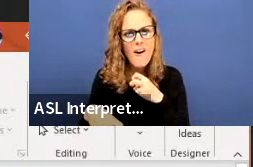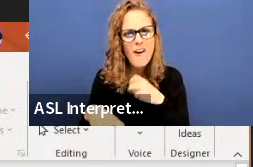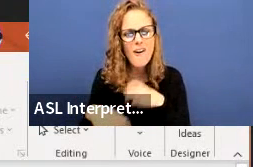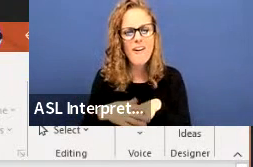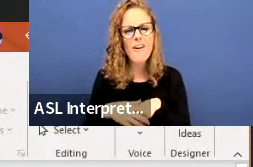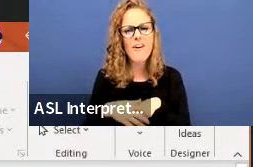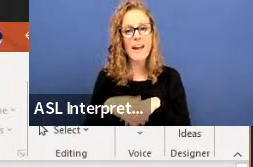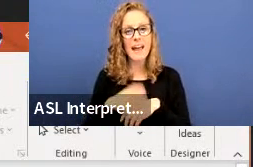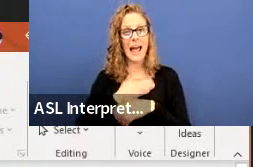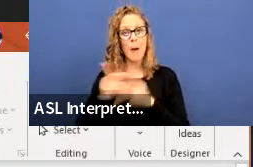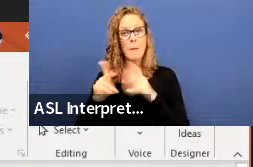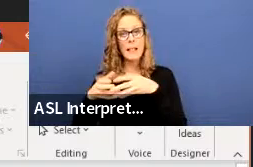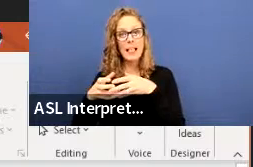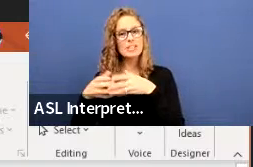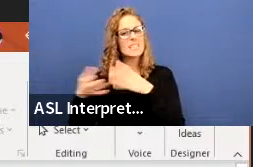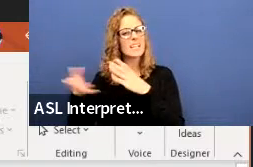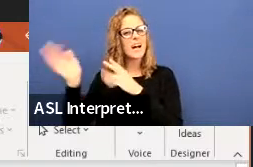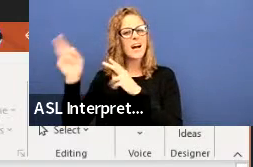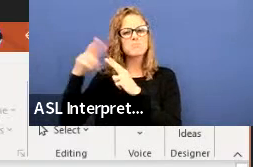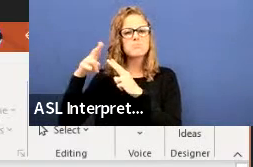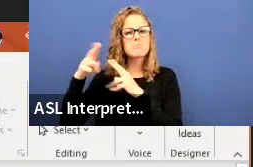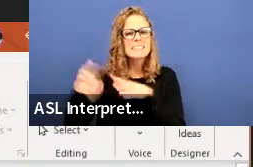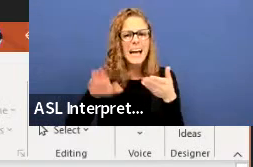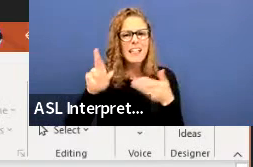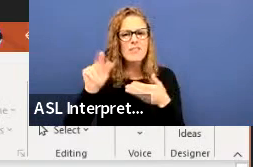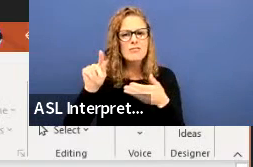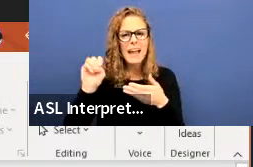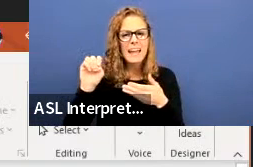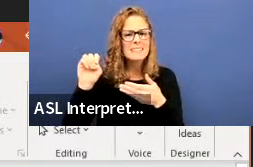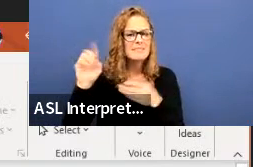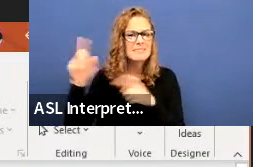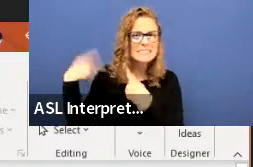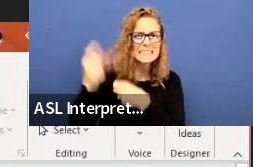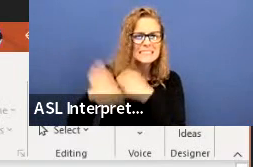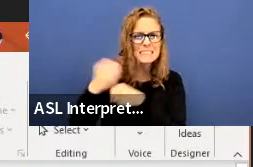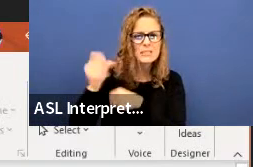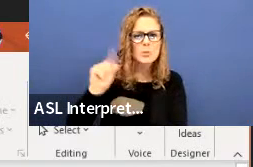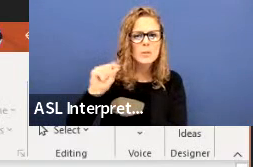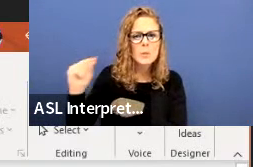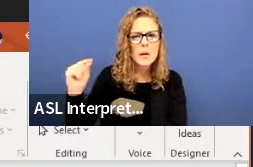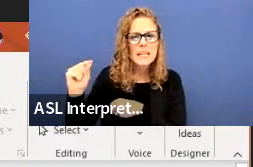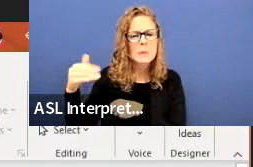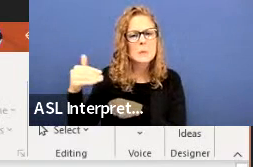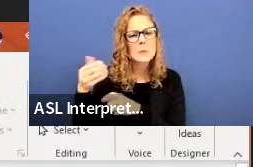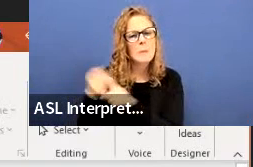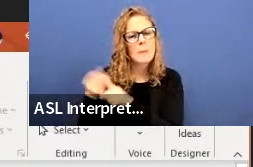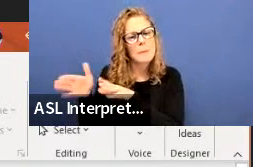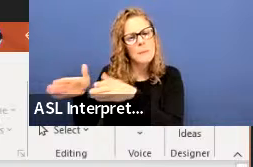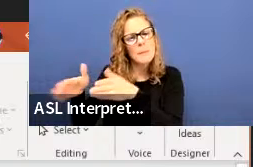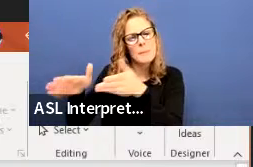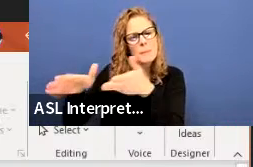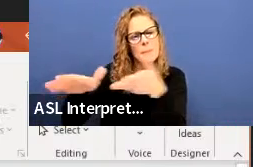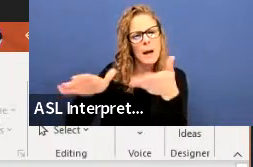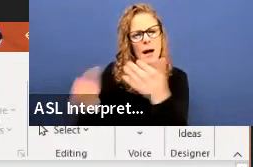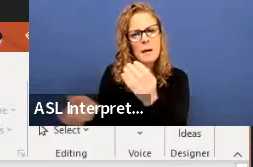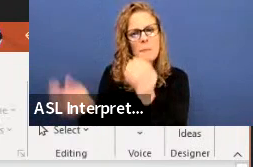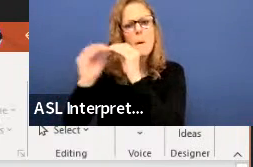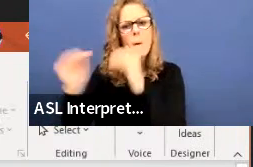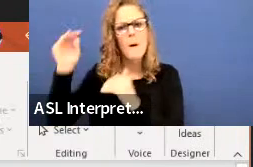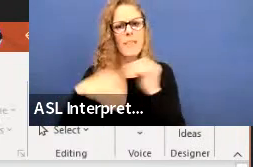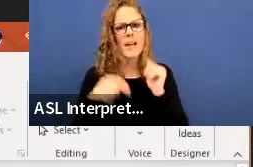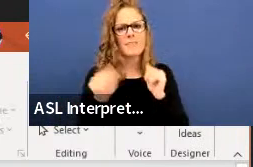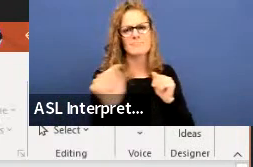death rate, since 2020. And with that, we still have a long way to